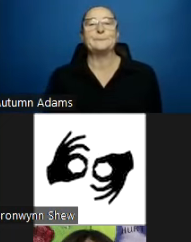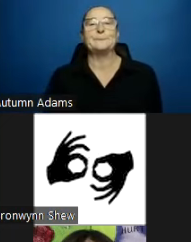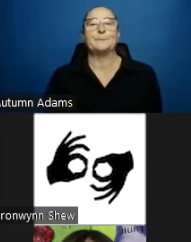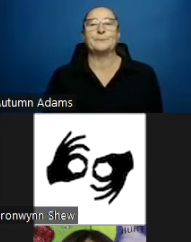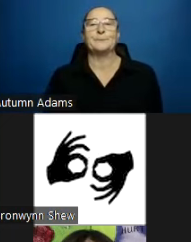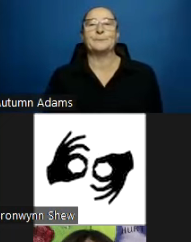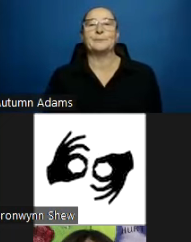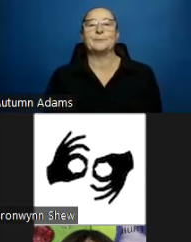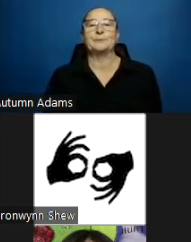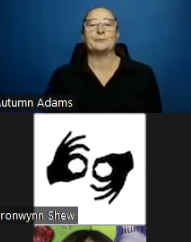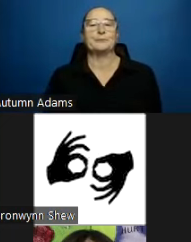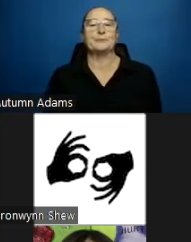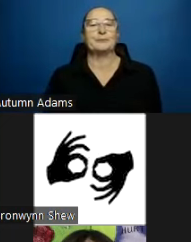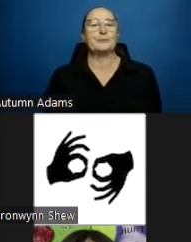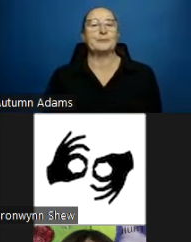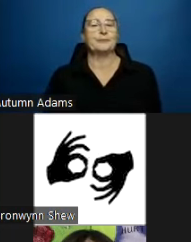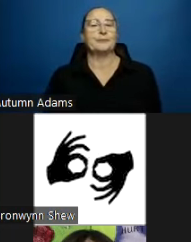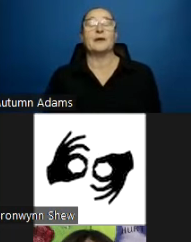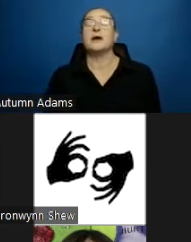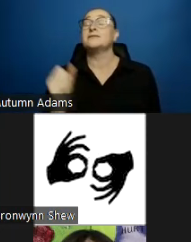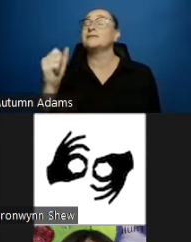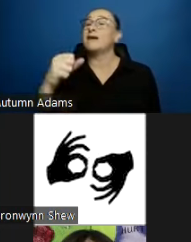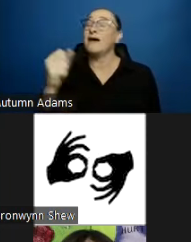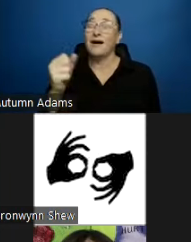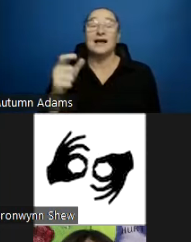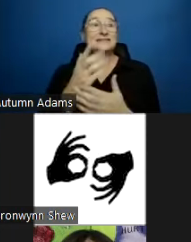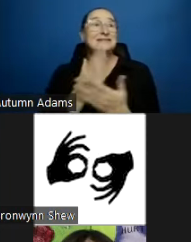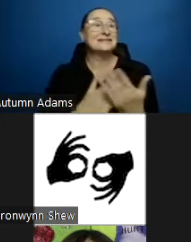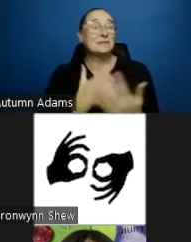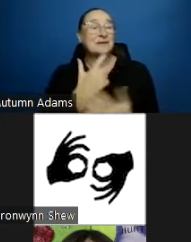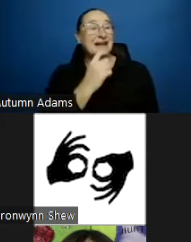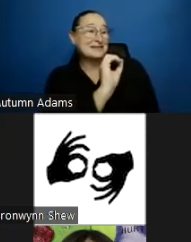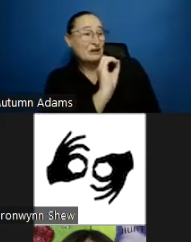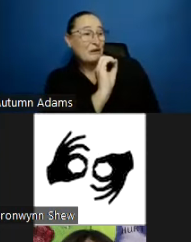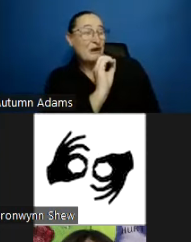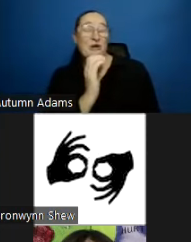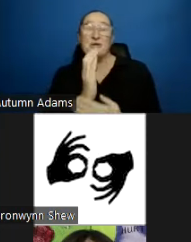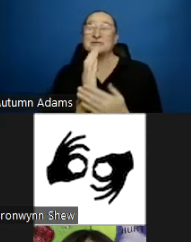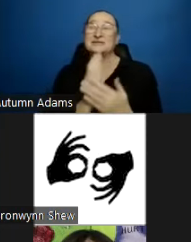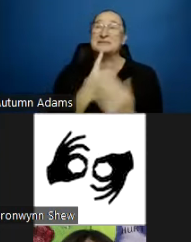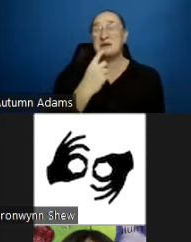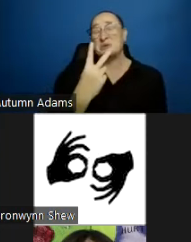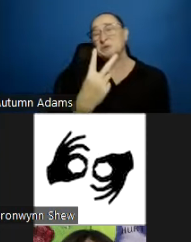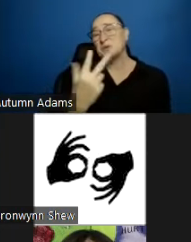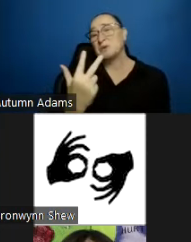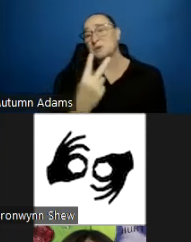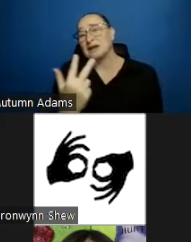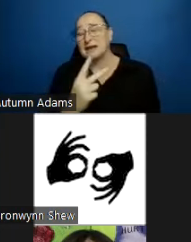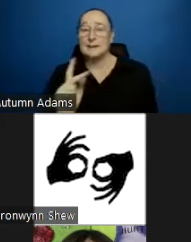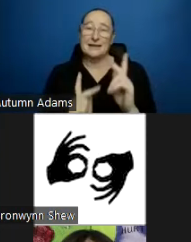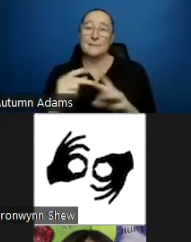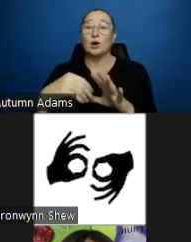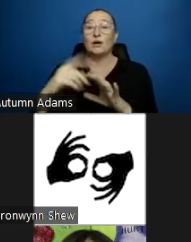All right. Yeah, and then some are saying 0, some are saying maybe 2 to 3 people in 2